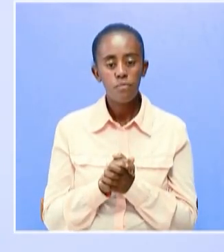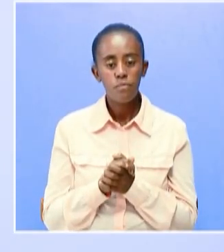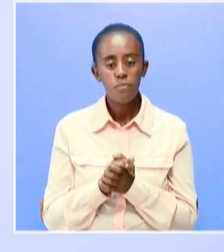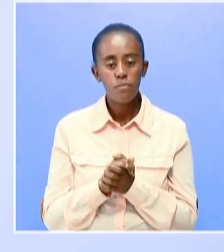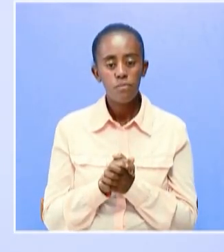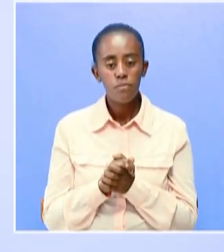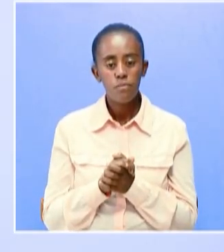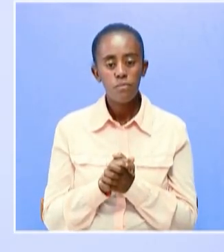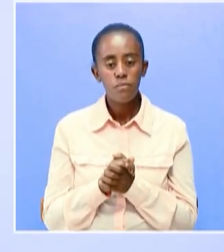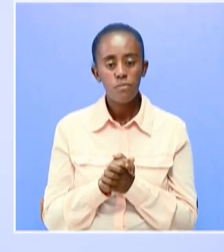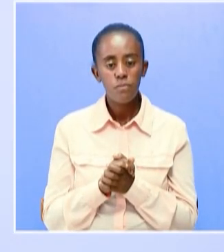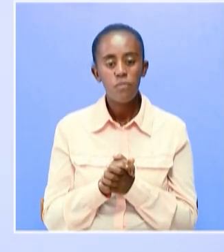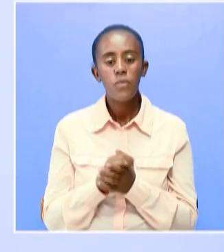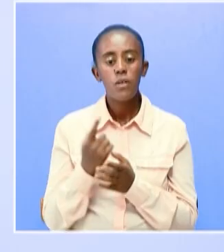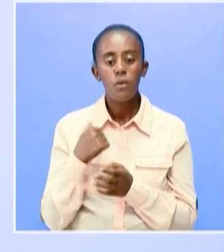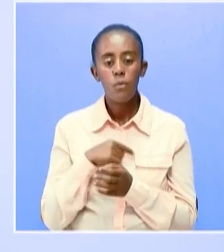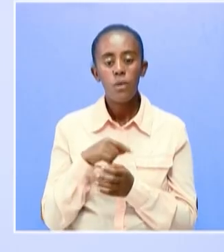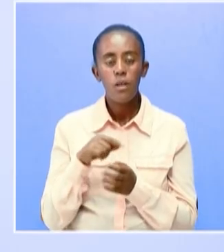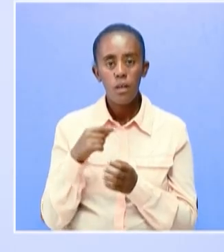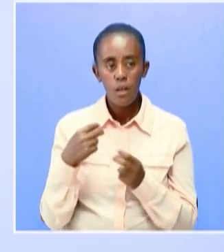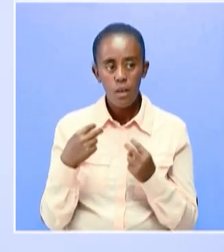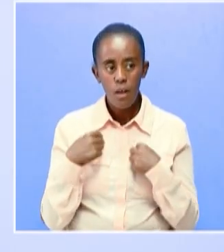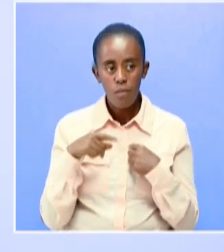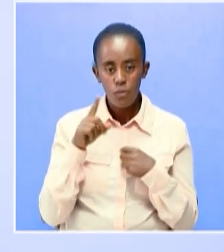So here we have to say,